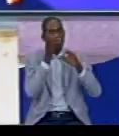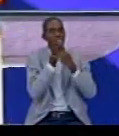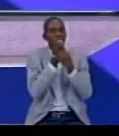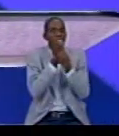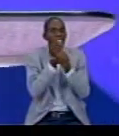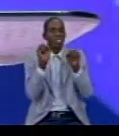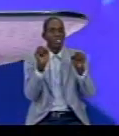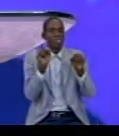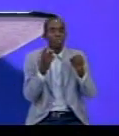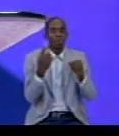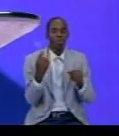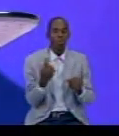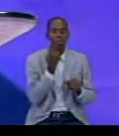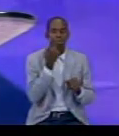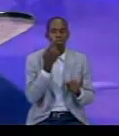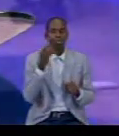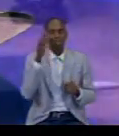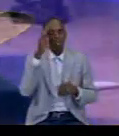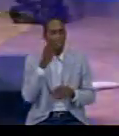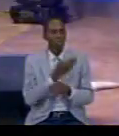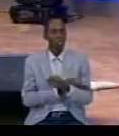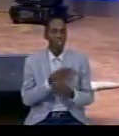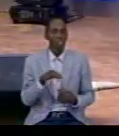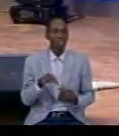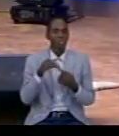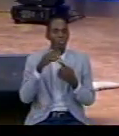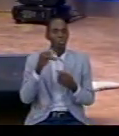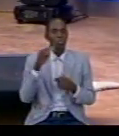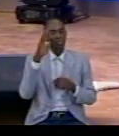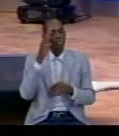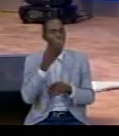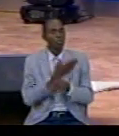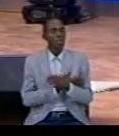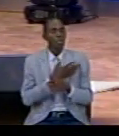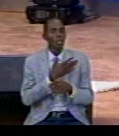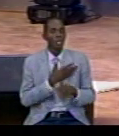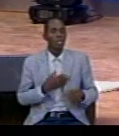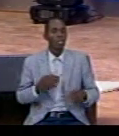Father save except the Son, and he to